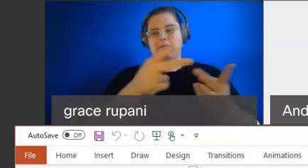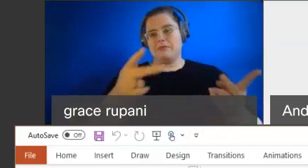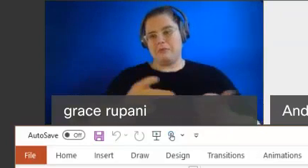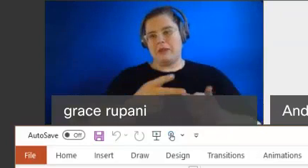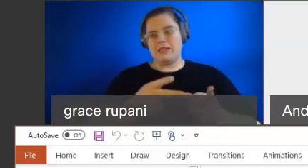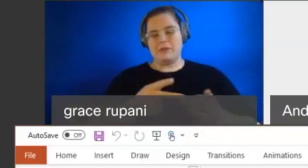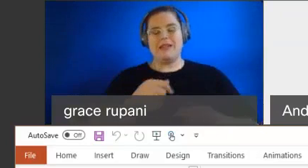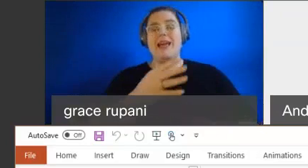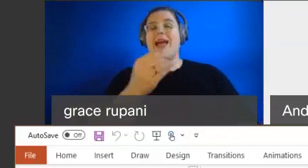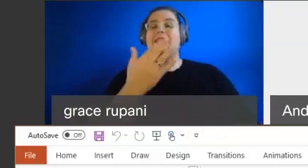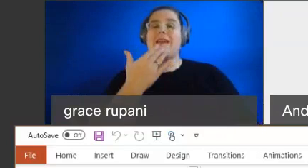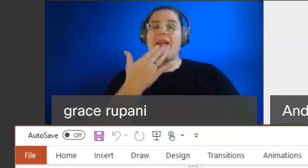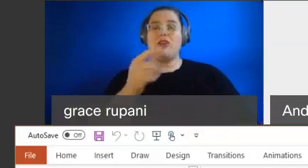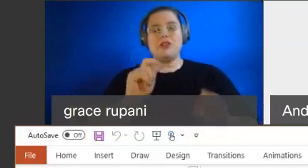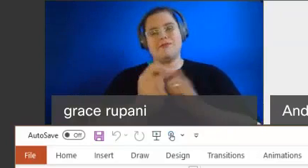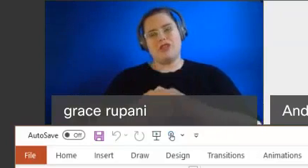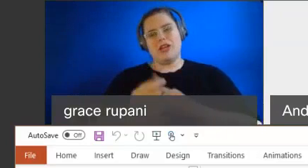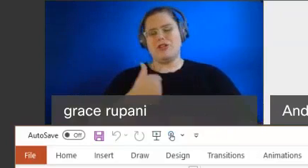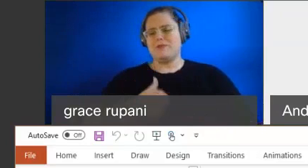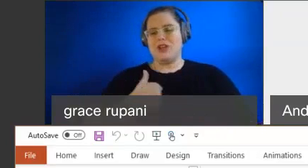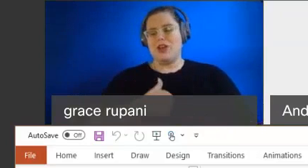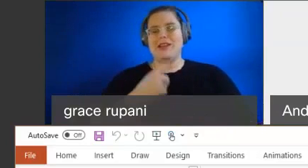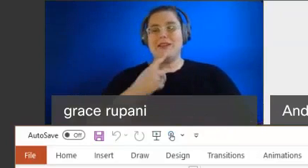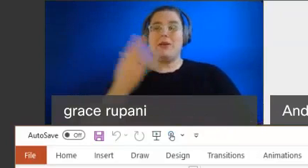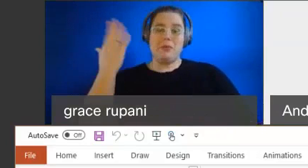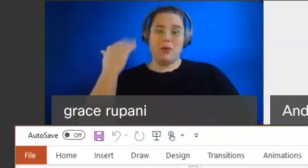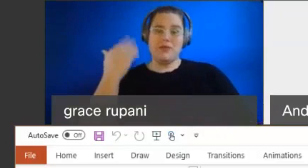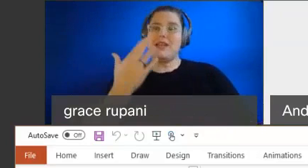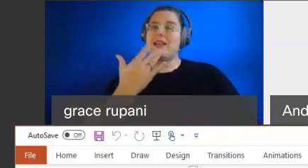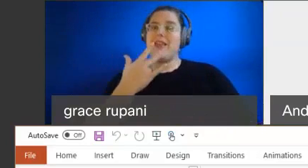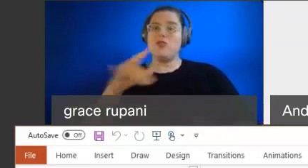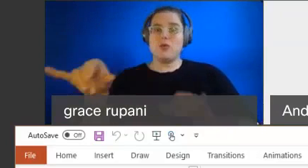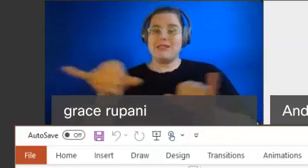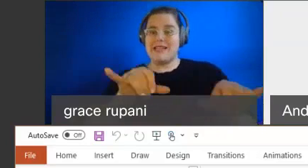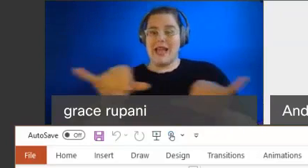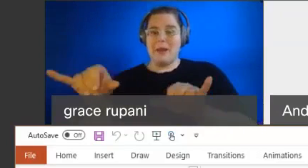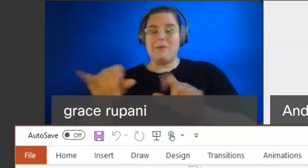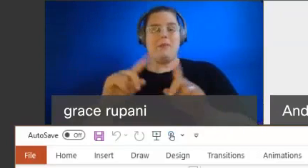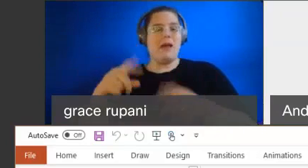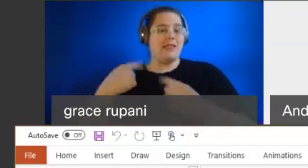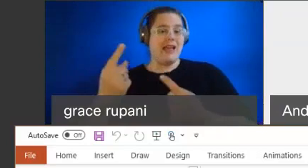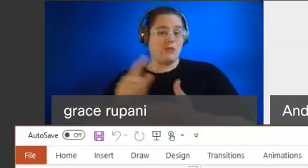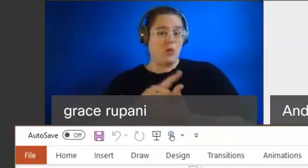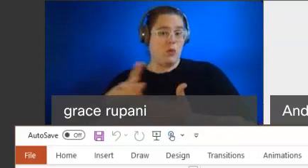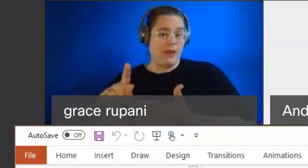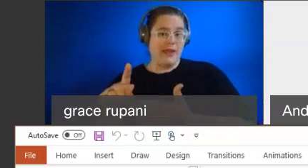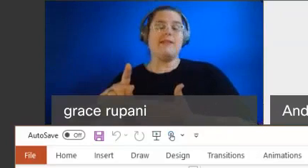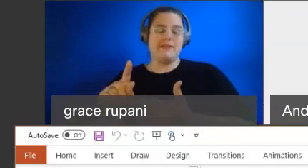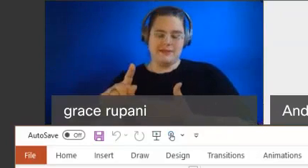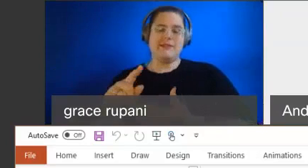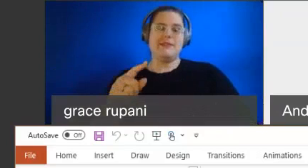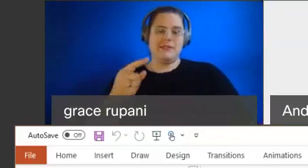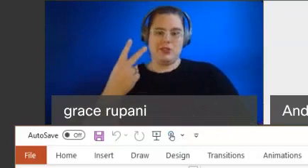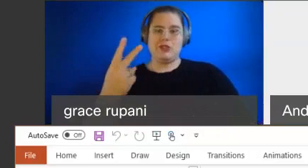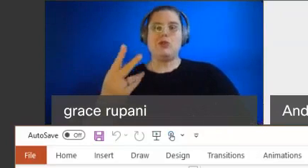sorry, I should have fixed that because previously the colors were the same. But in the last week, we've gotten two new